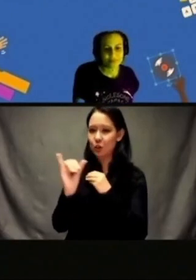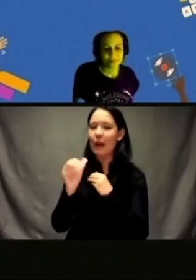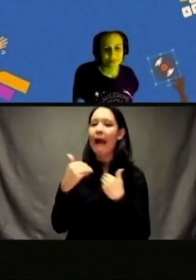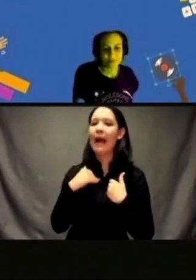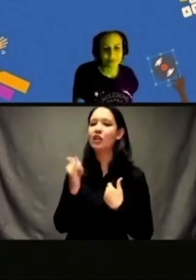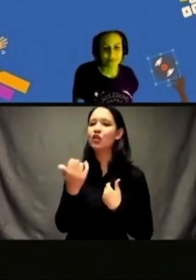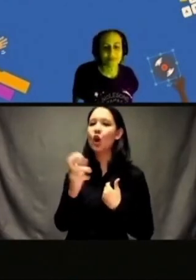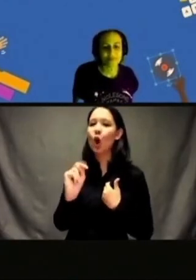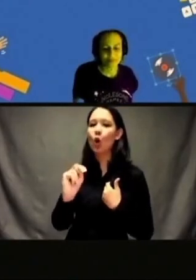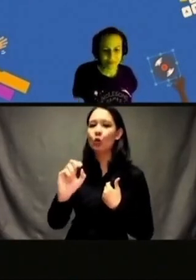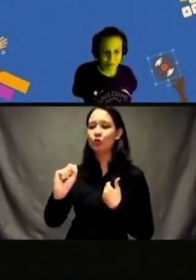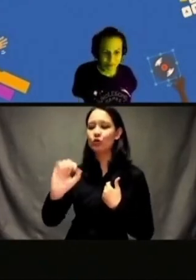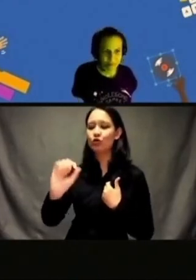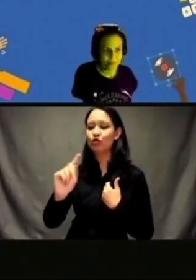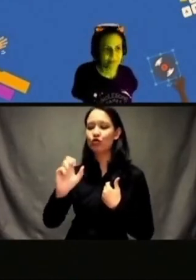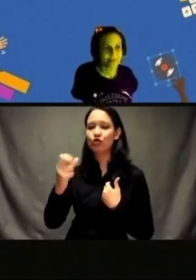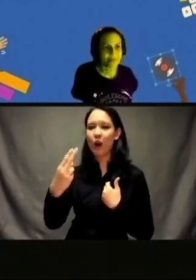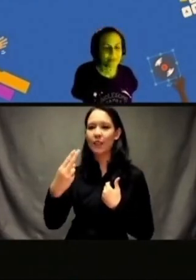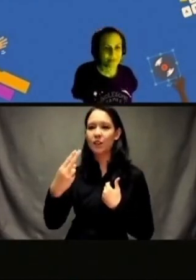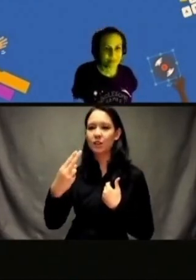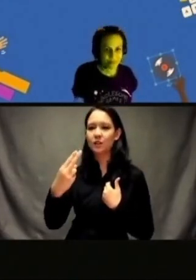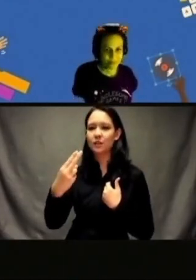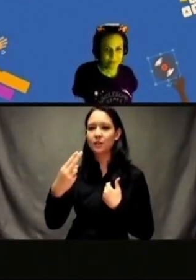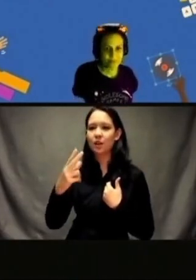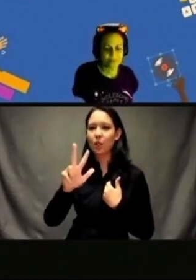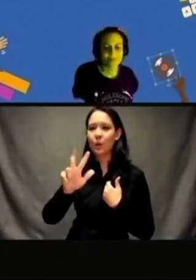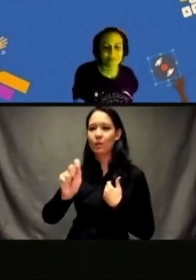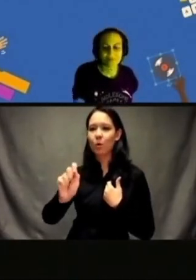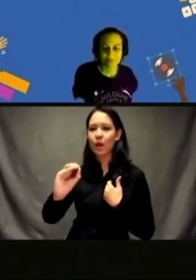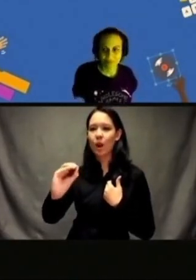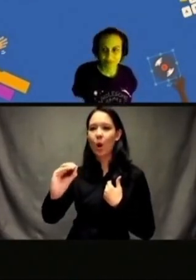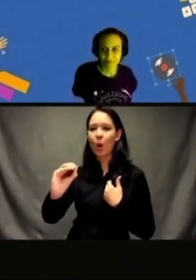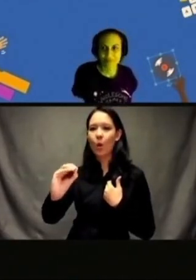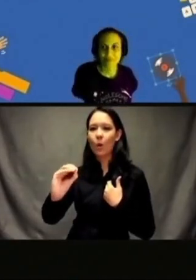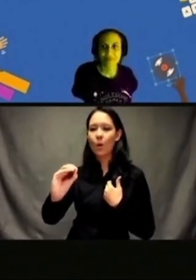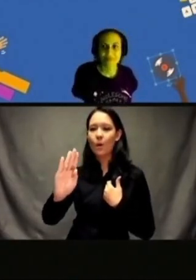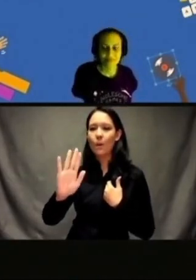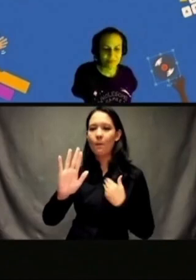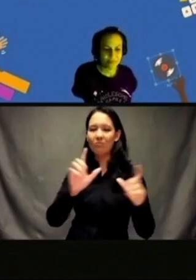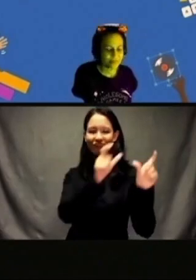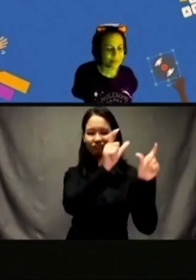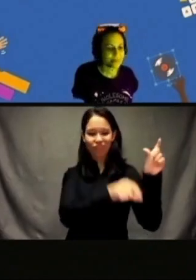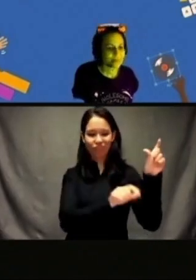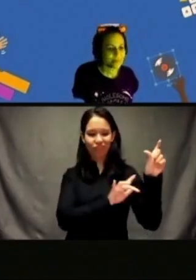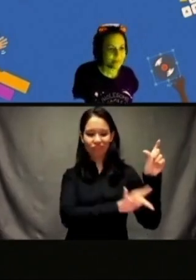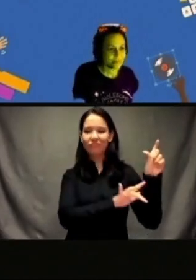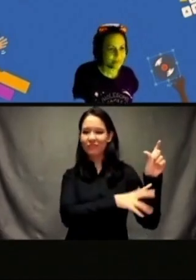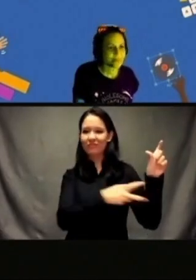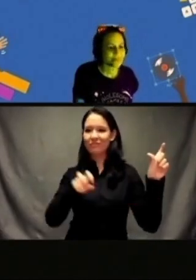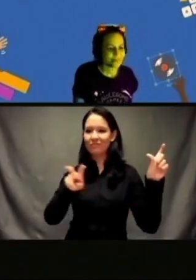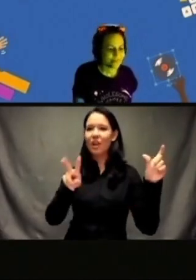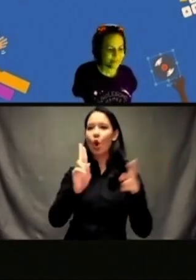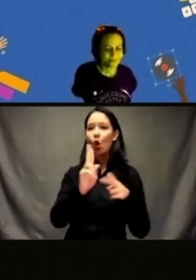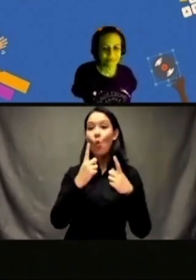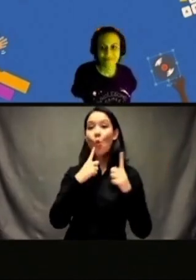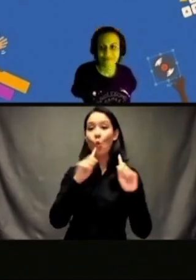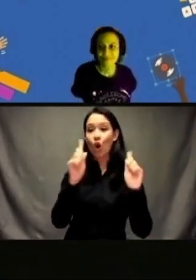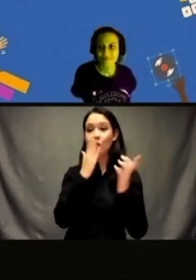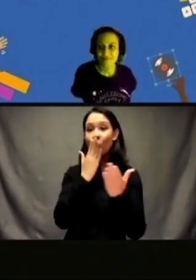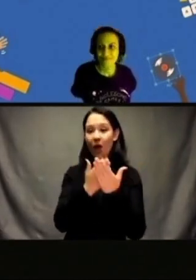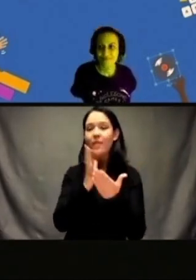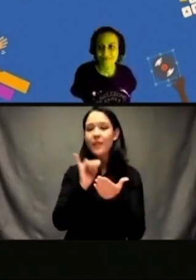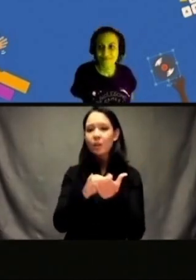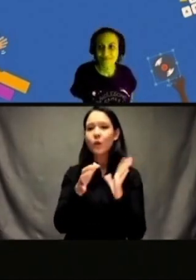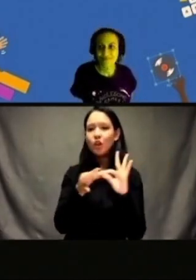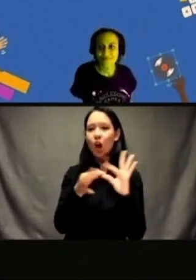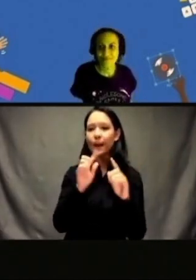own Scratch 3.0 blocks, and it does work well. That's the one that I was talking about, that it